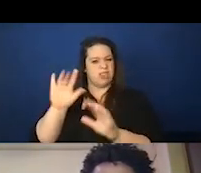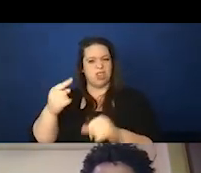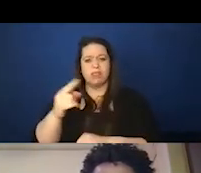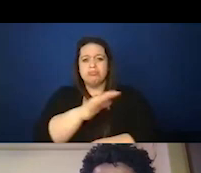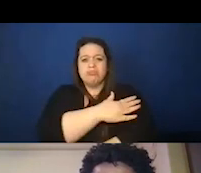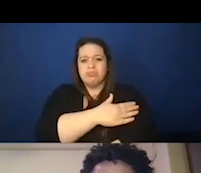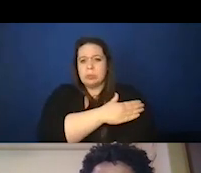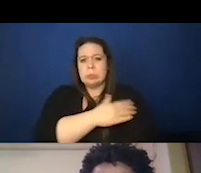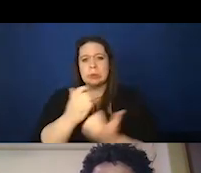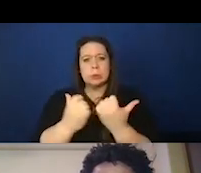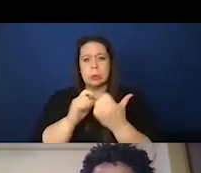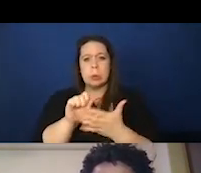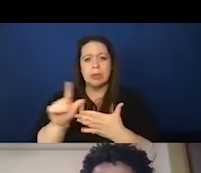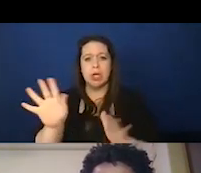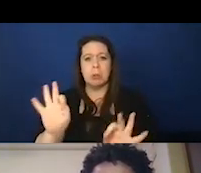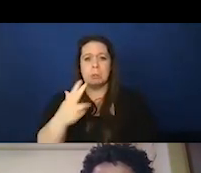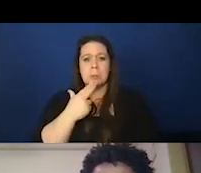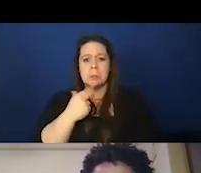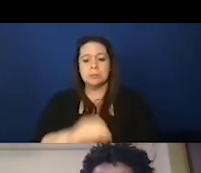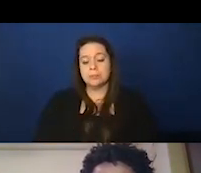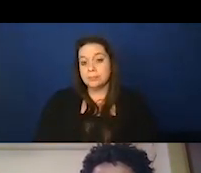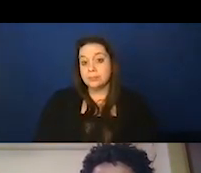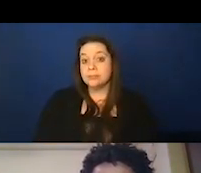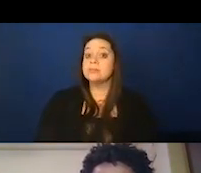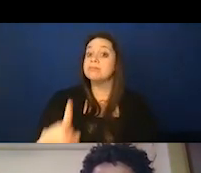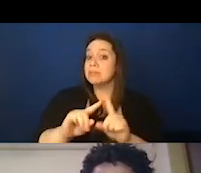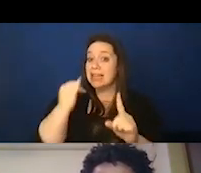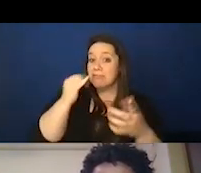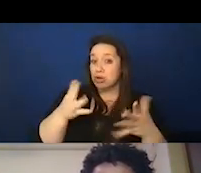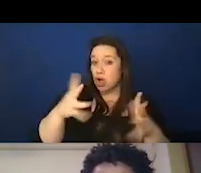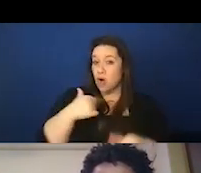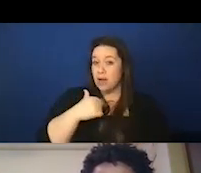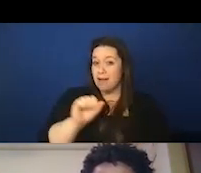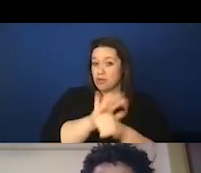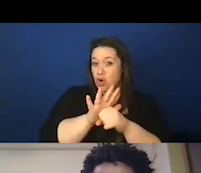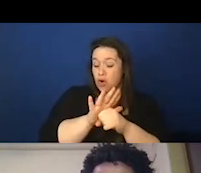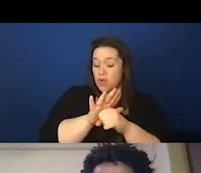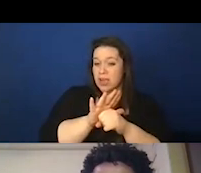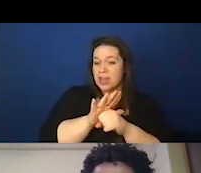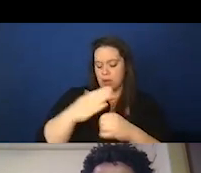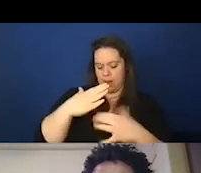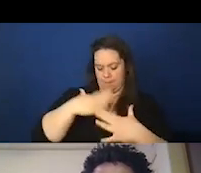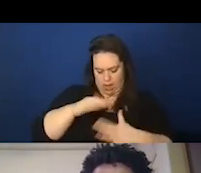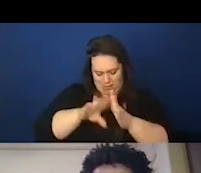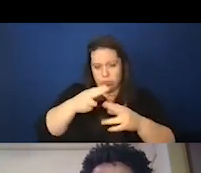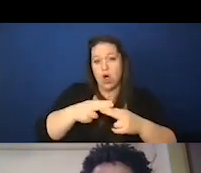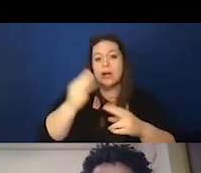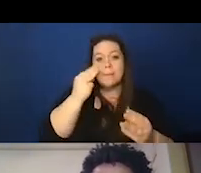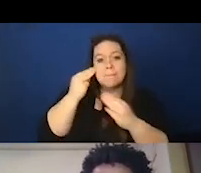the past, then you develop memory cells. When you get this shot, it will give you the symptoms of